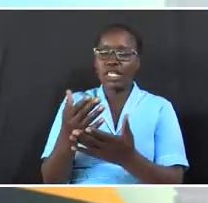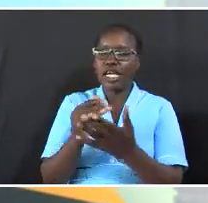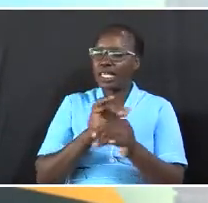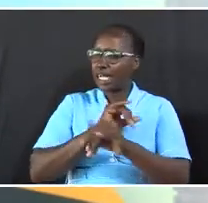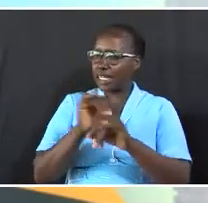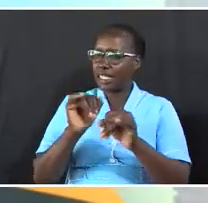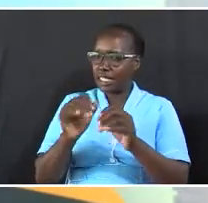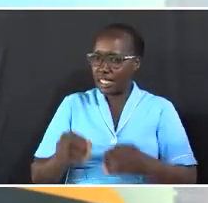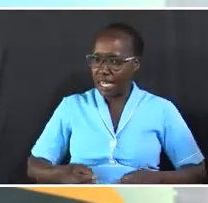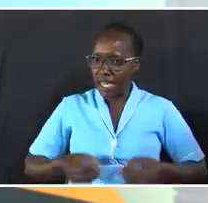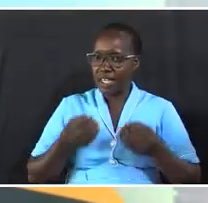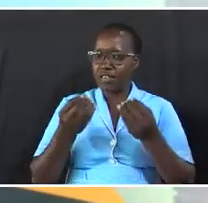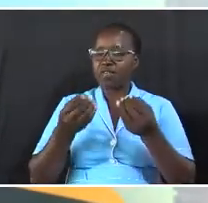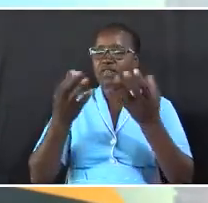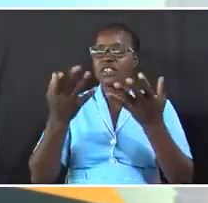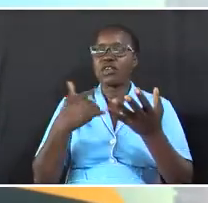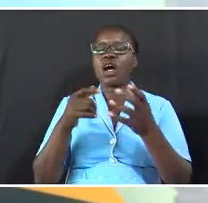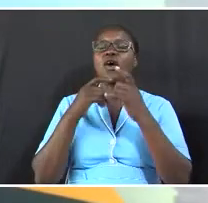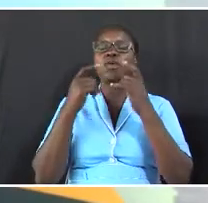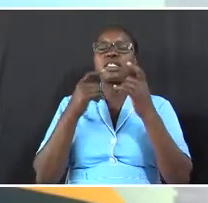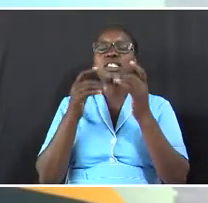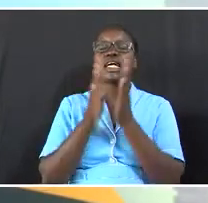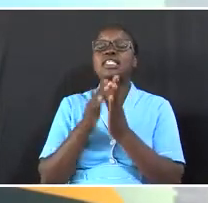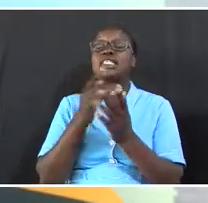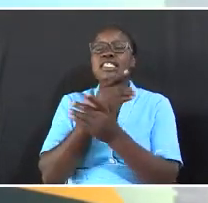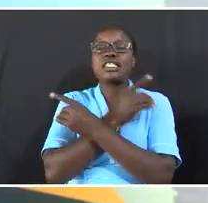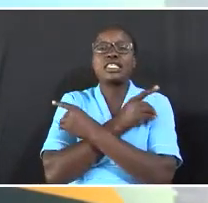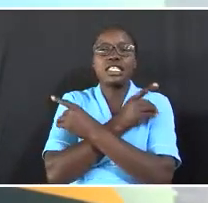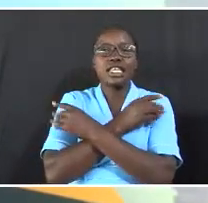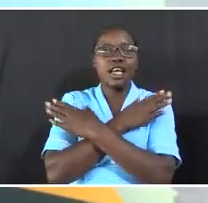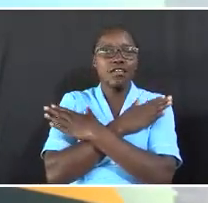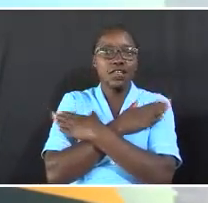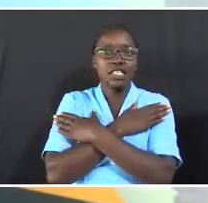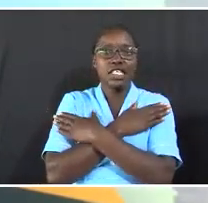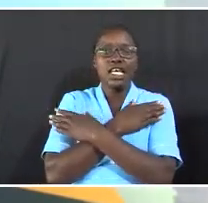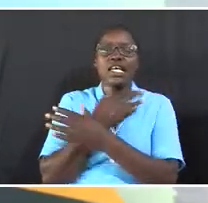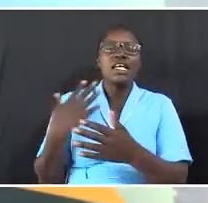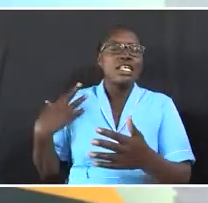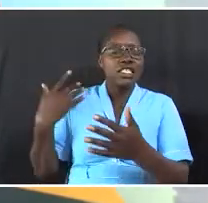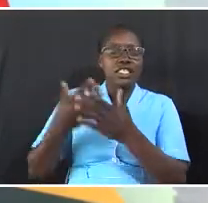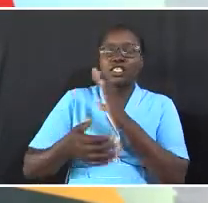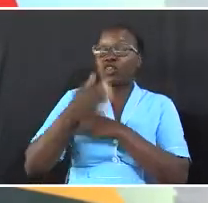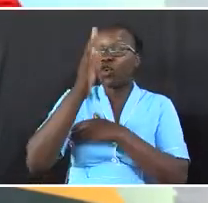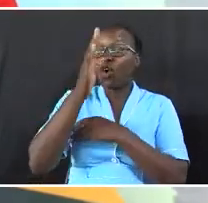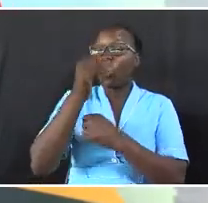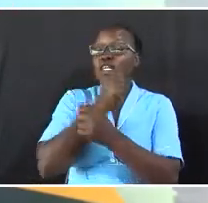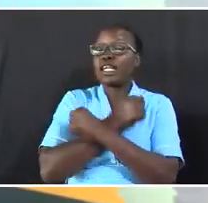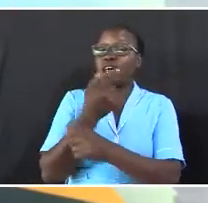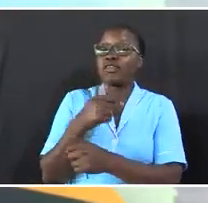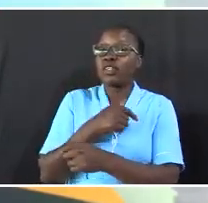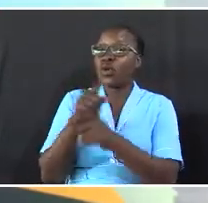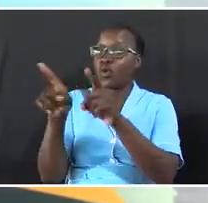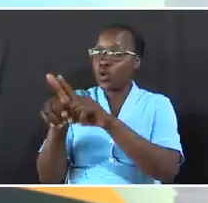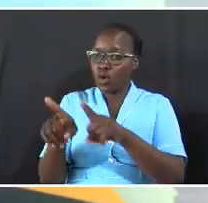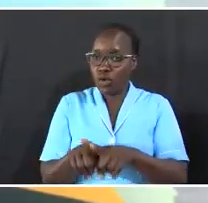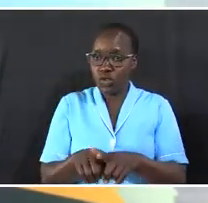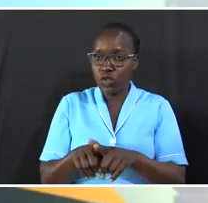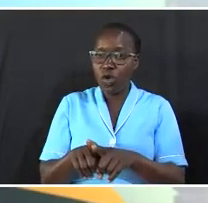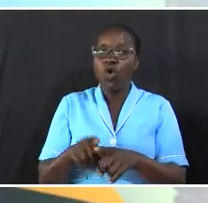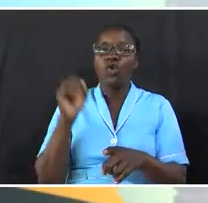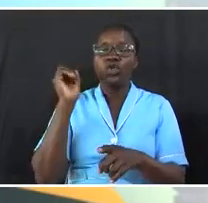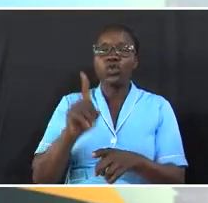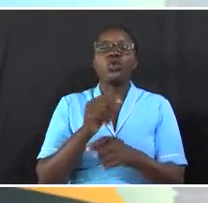for our sins. And he says, dear friends, since God loved us, we also ought